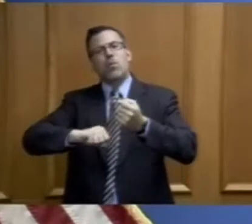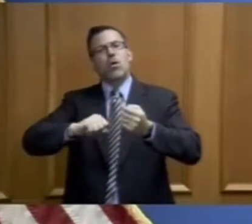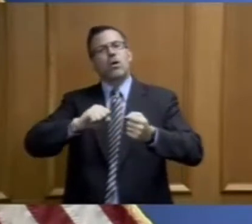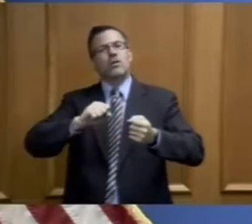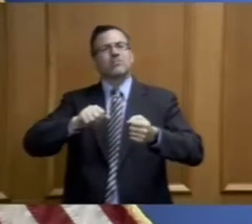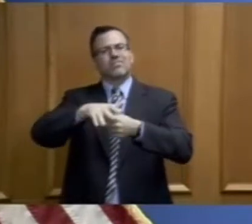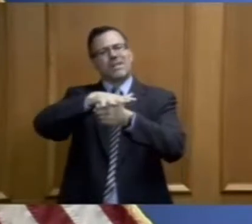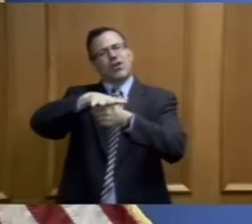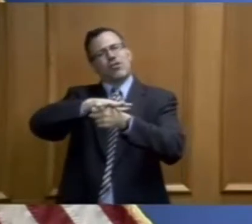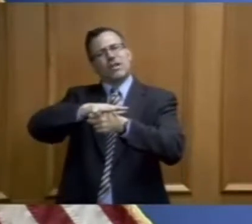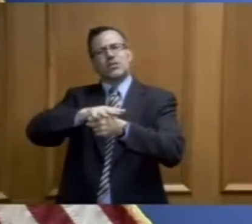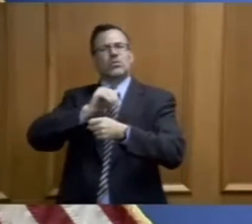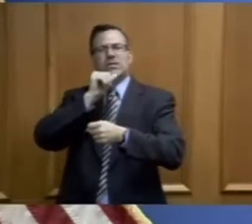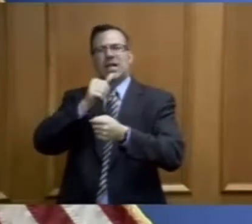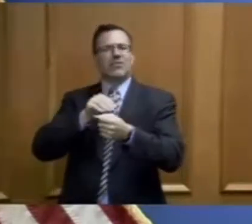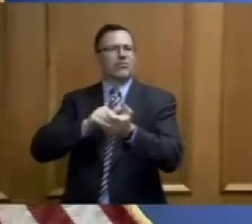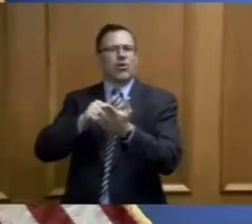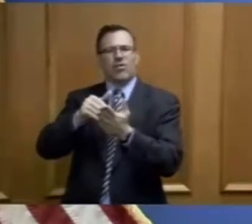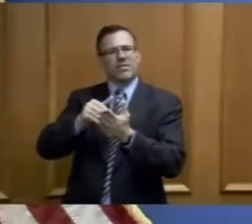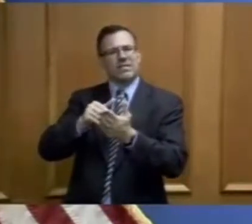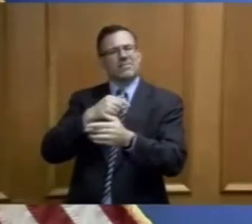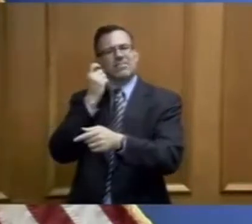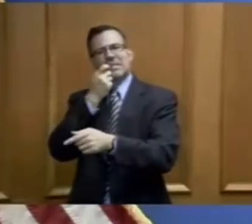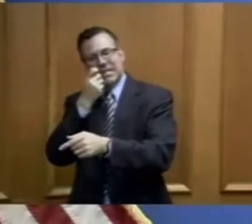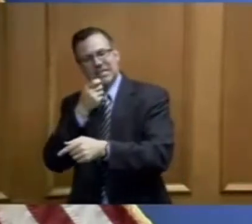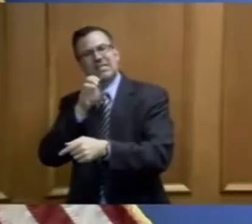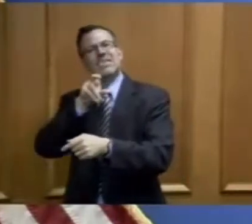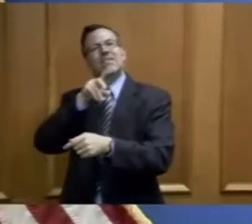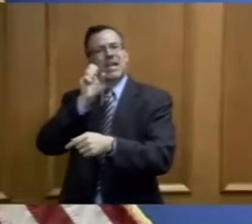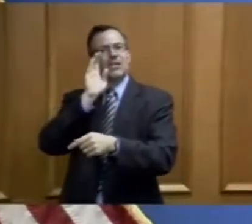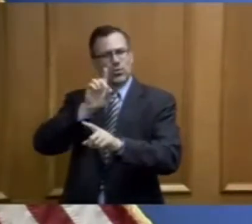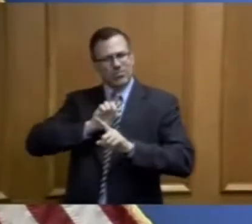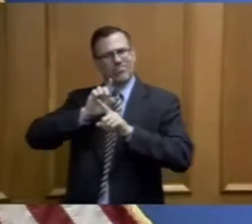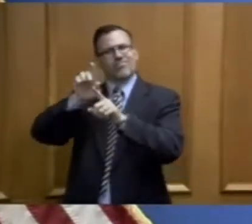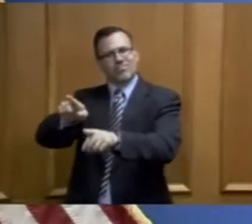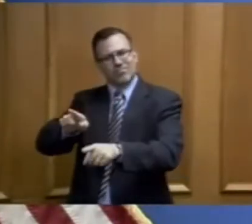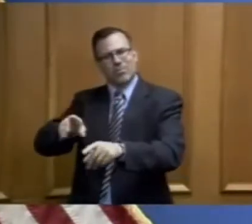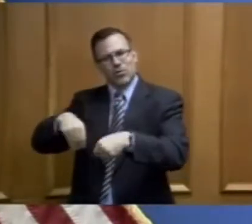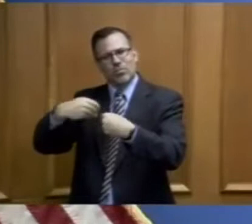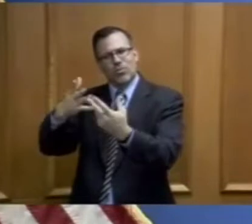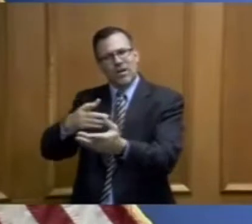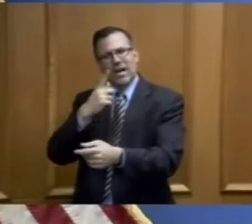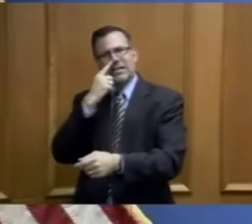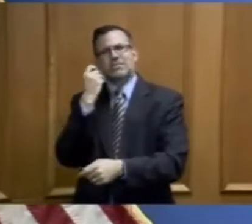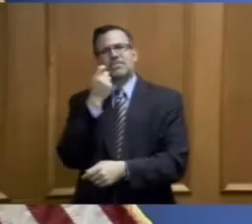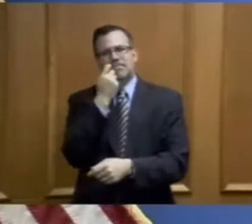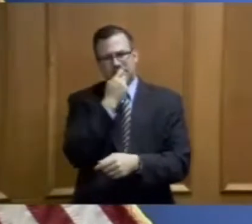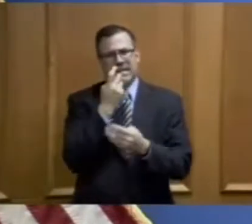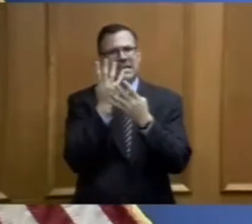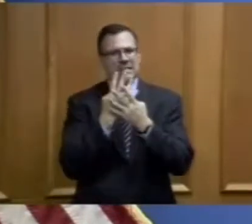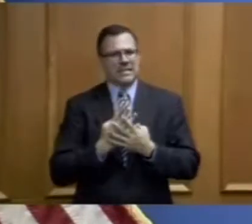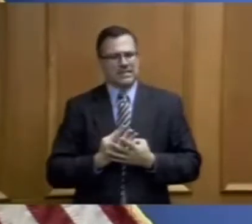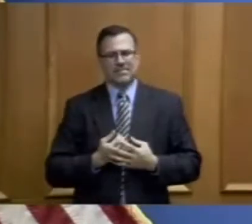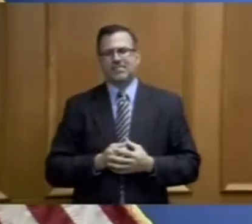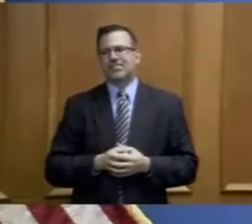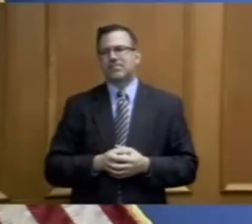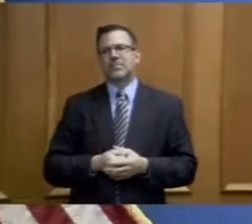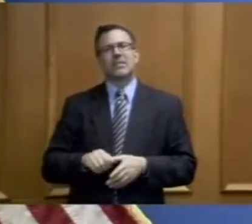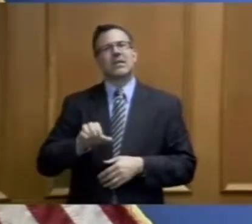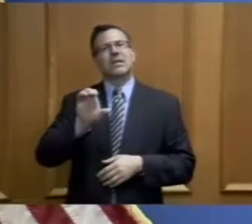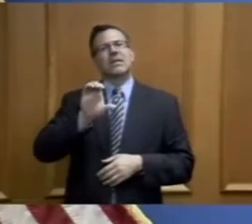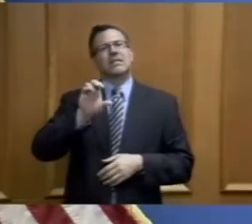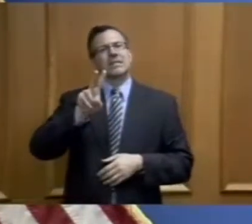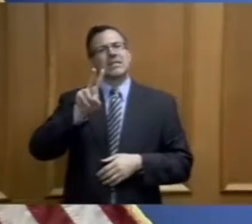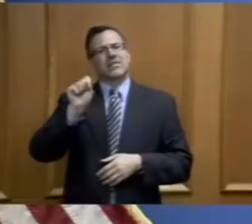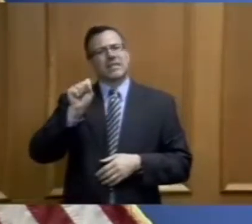CVS is just one of a number of private partners that we've highlighted across throughout the weeks of this pandemic that have